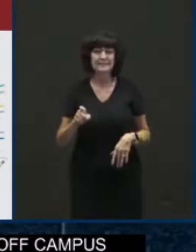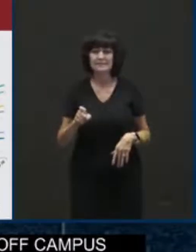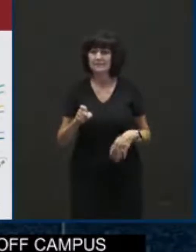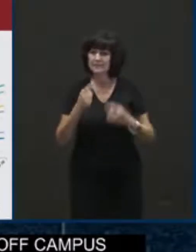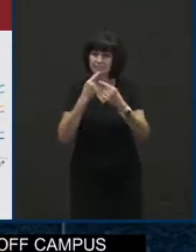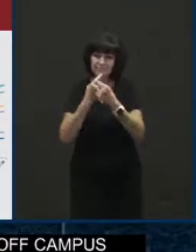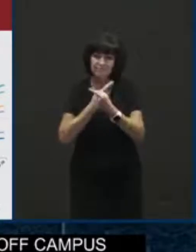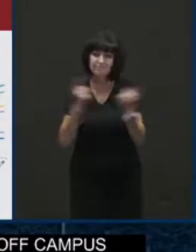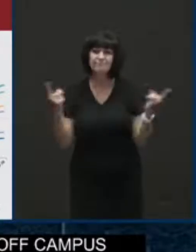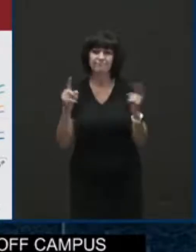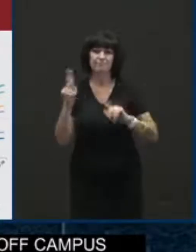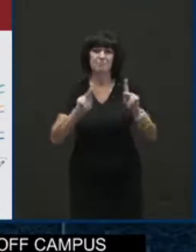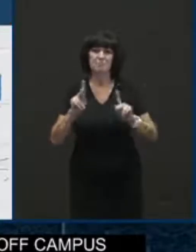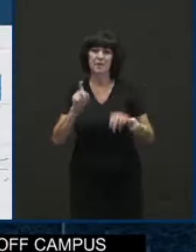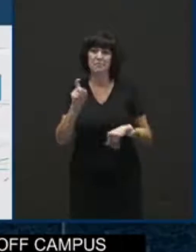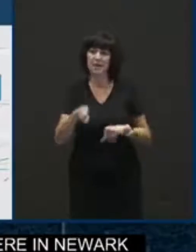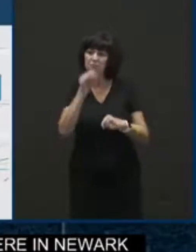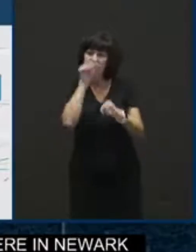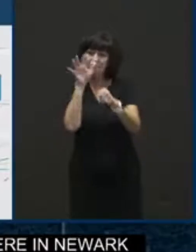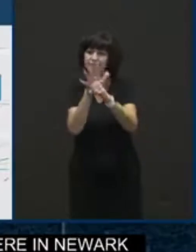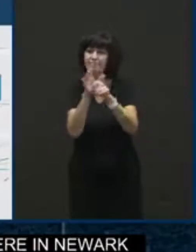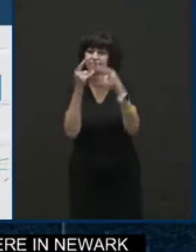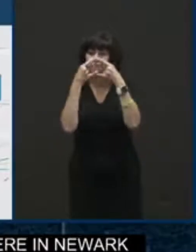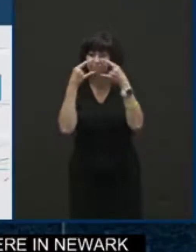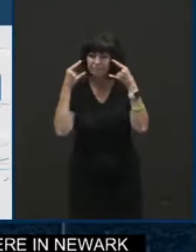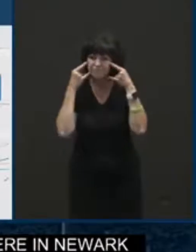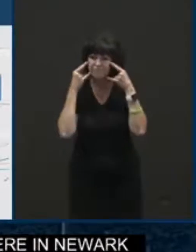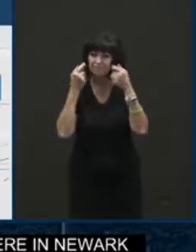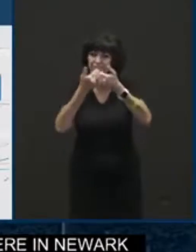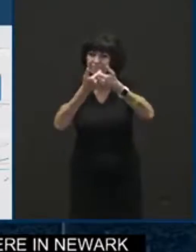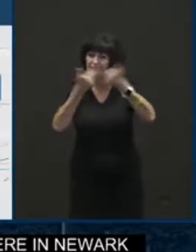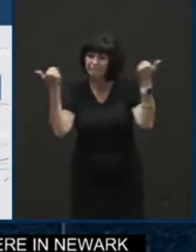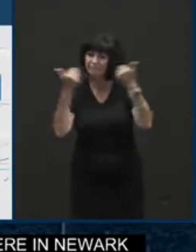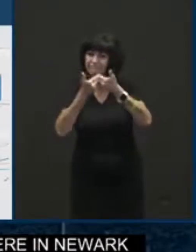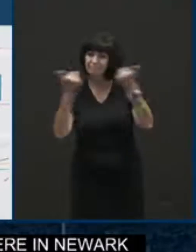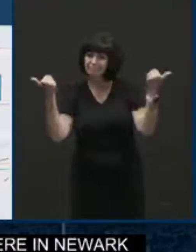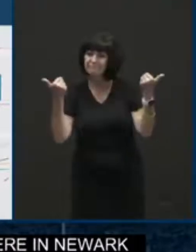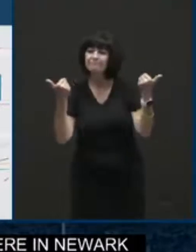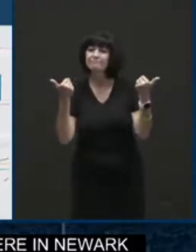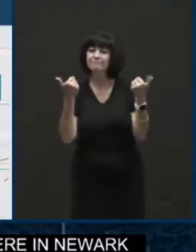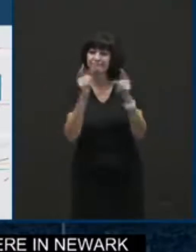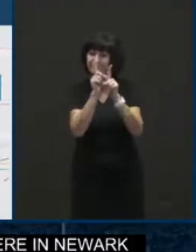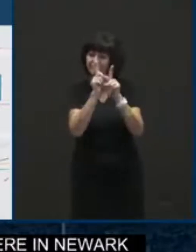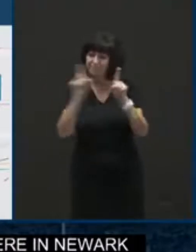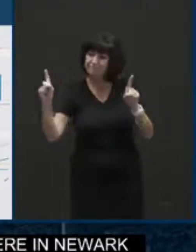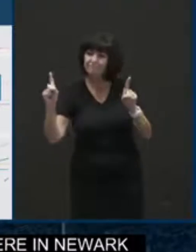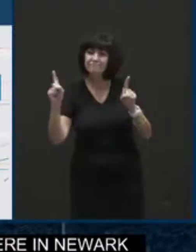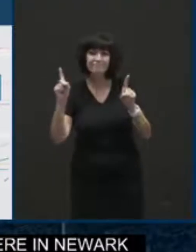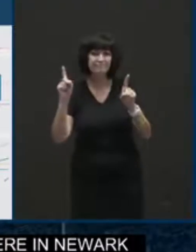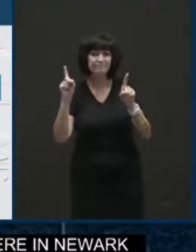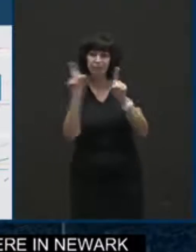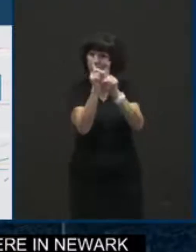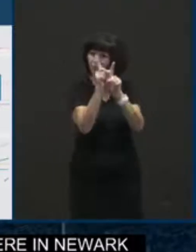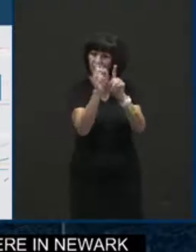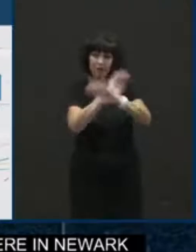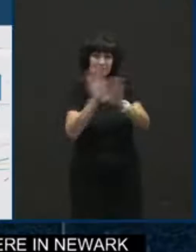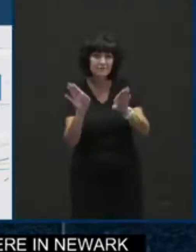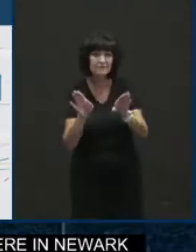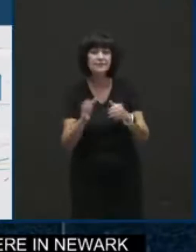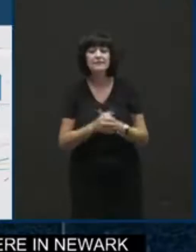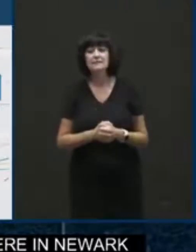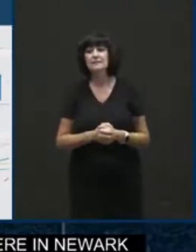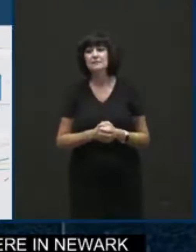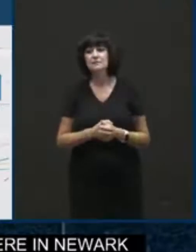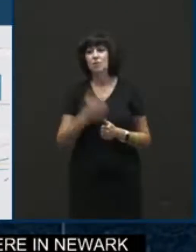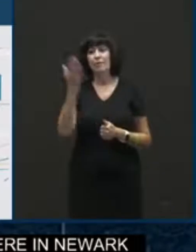wearing and social distancing. Here's the 14-day view with our data dashboard. Everything's